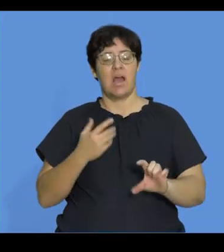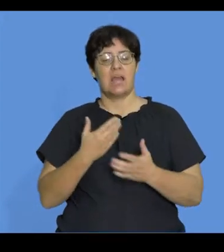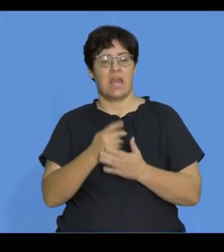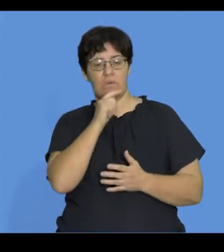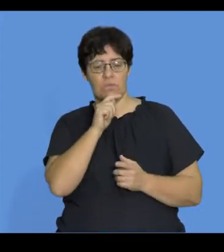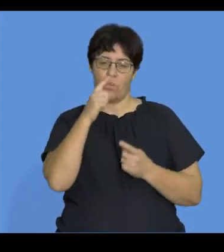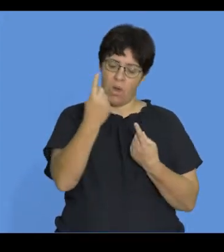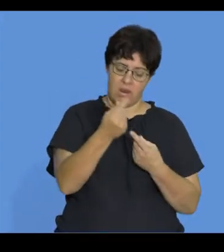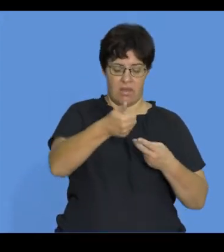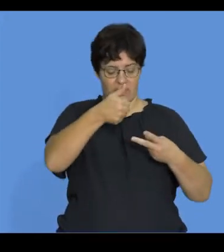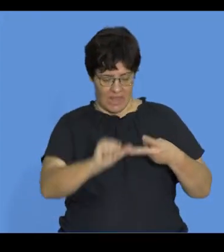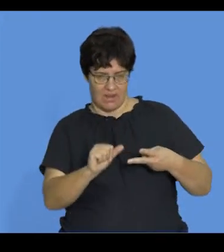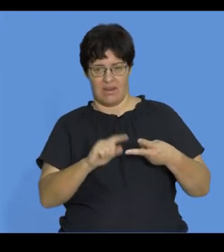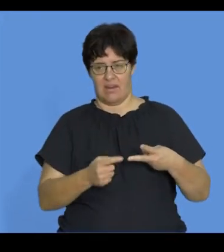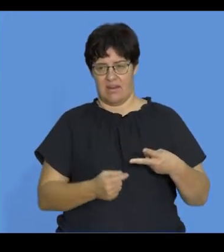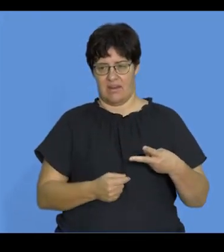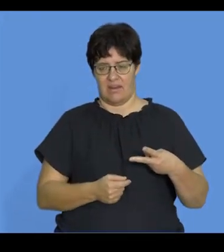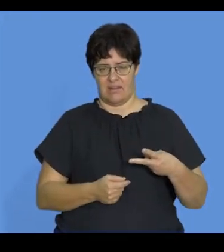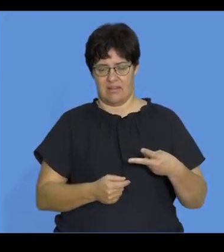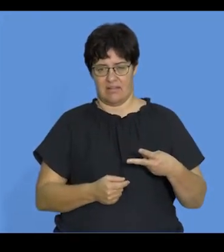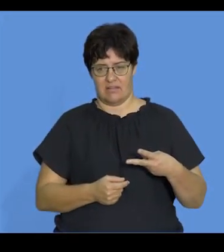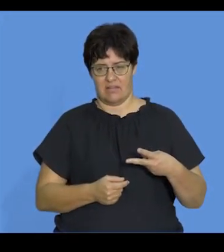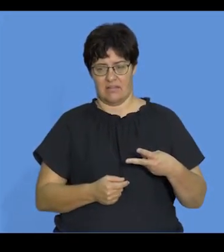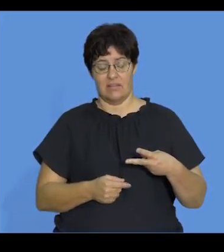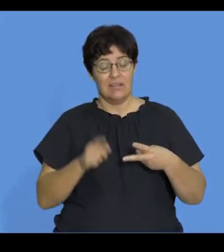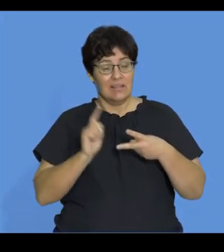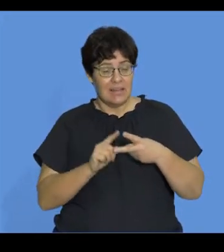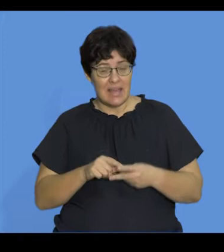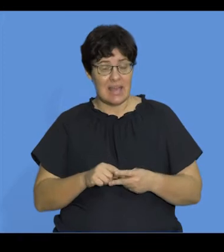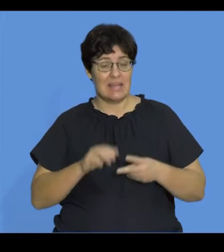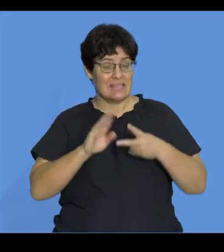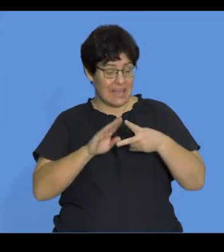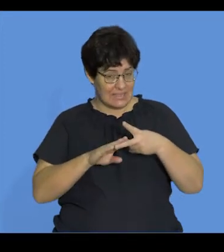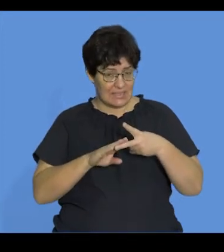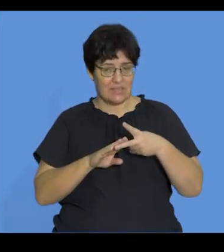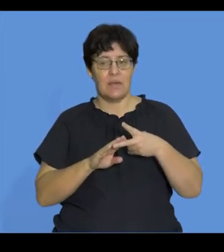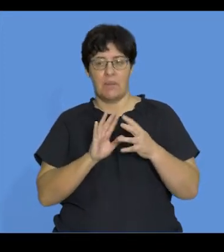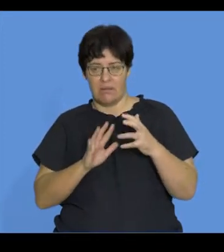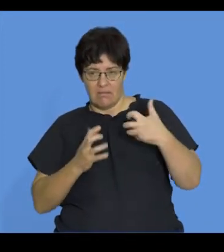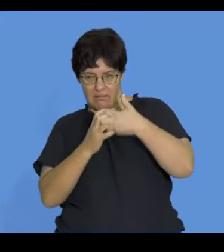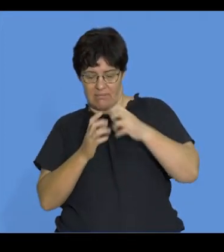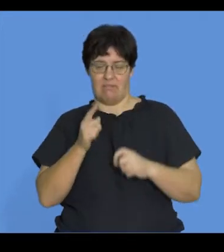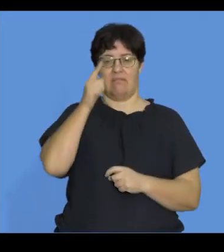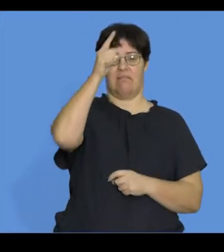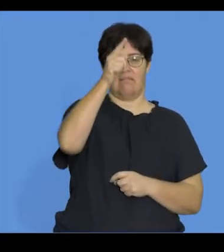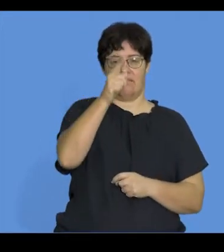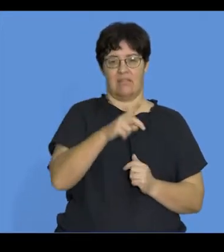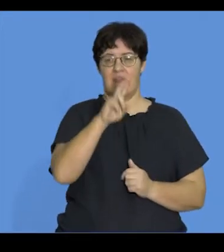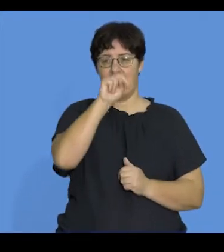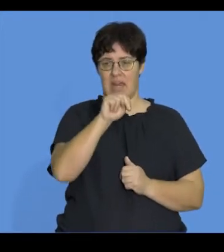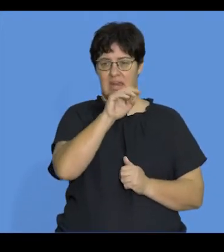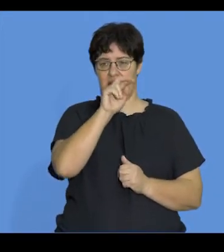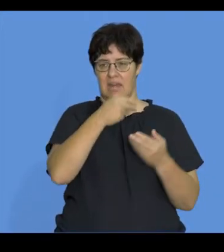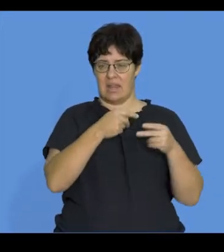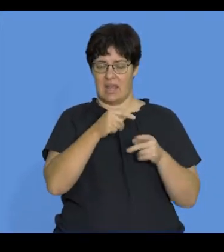one after the other, or the second part is actually a combination of the mole